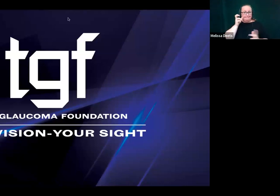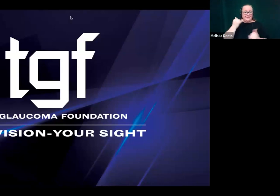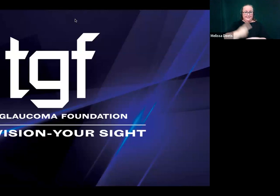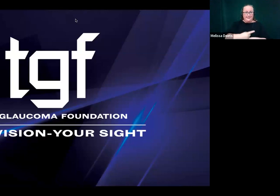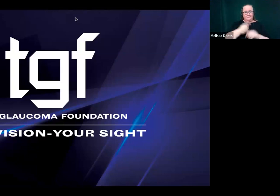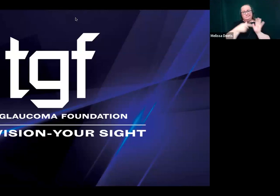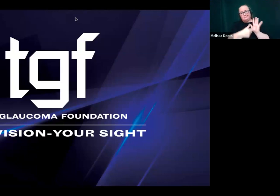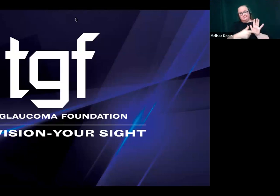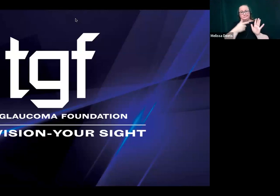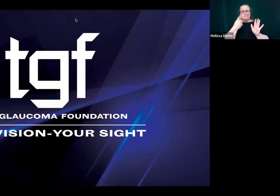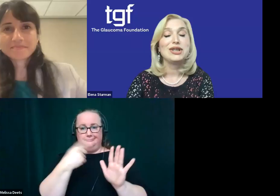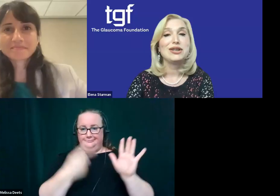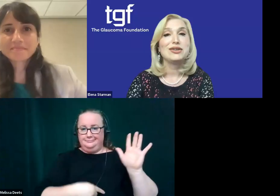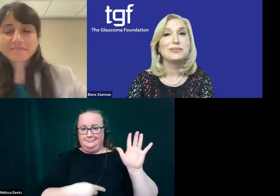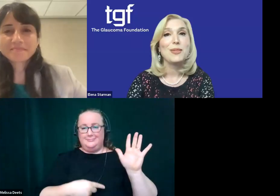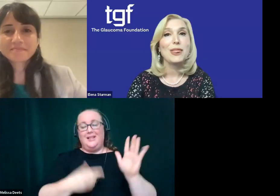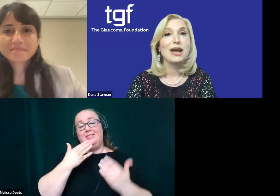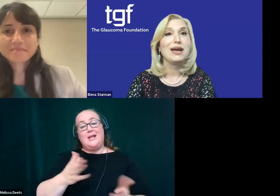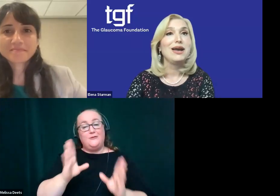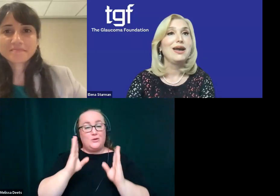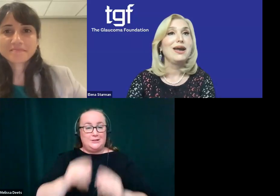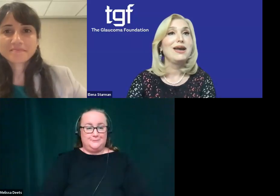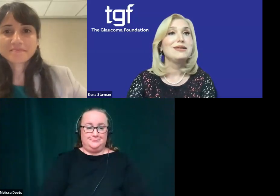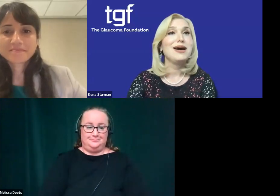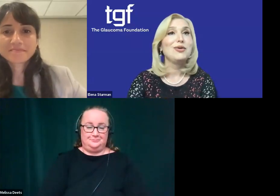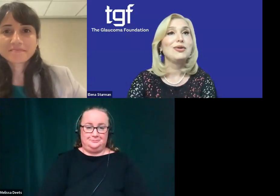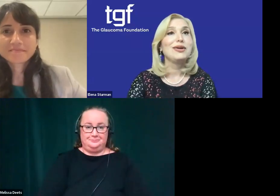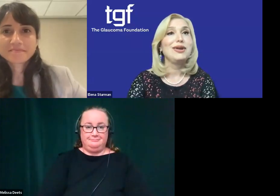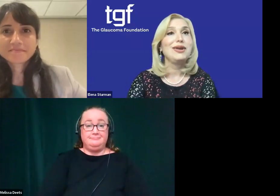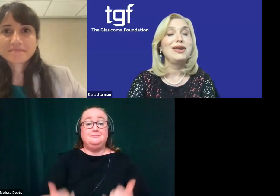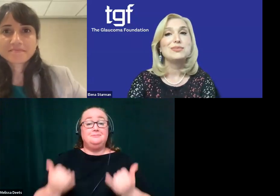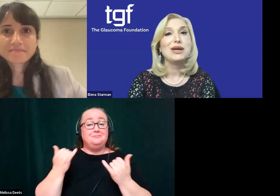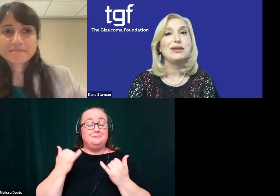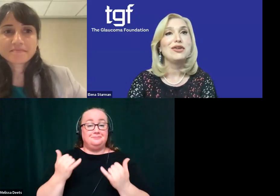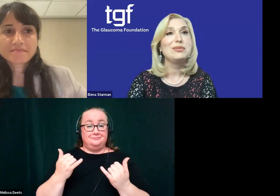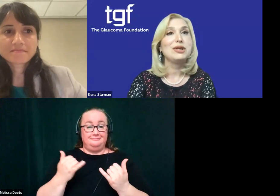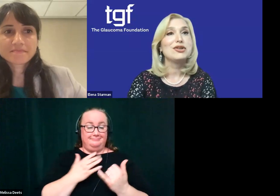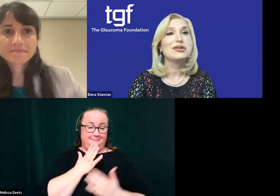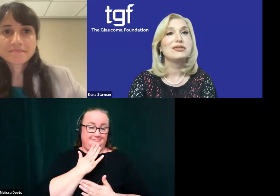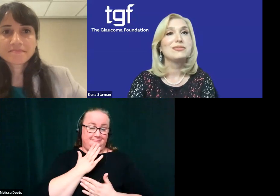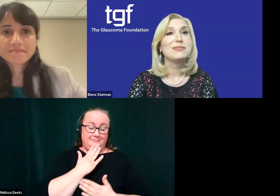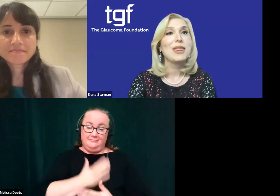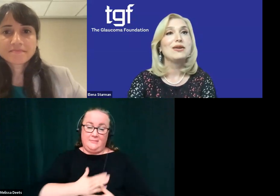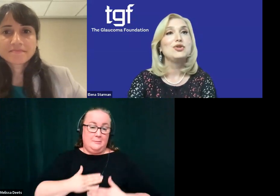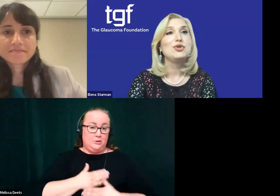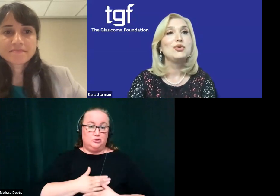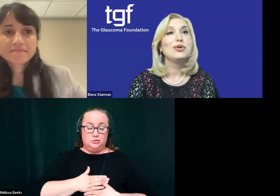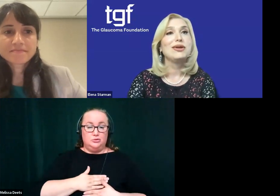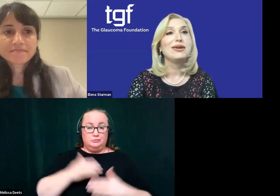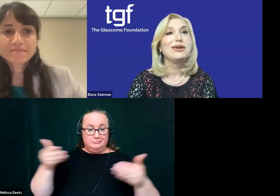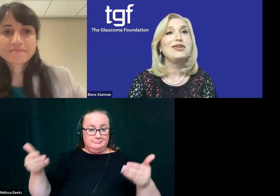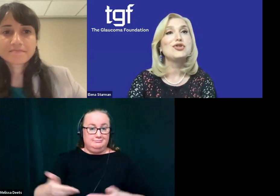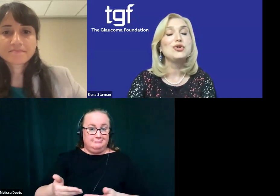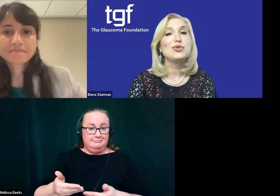present today. And thank you for your attention. And now it is my great pleasure